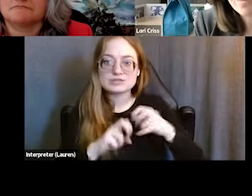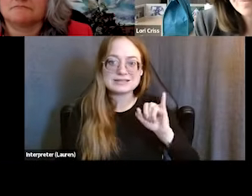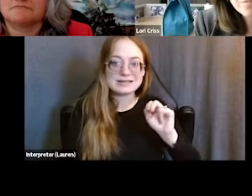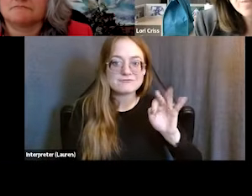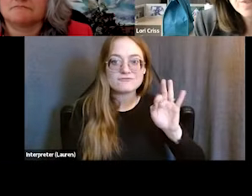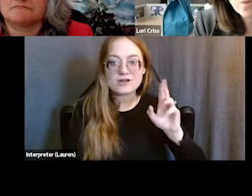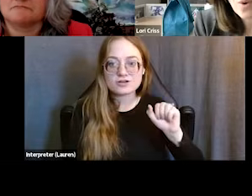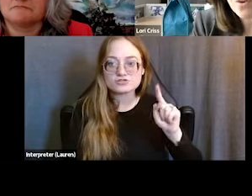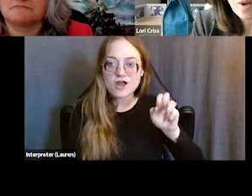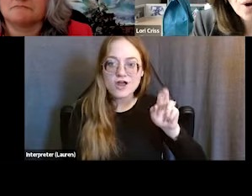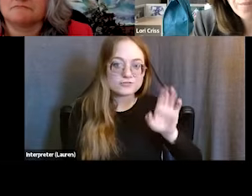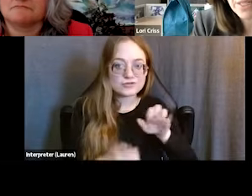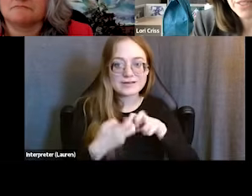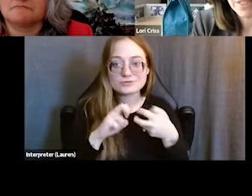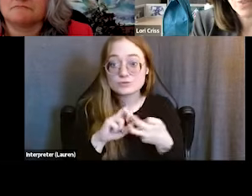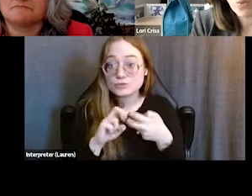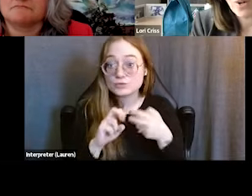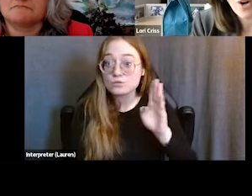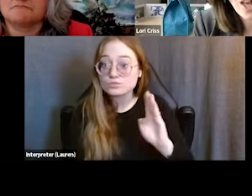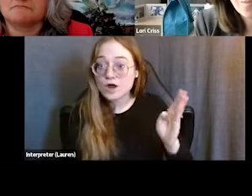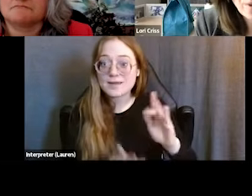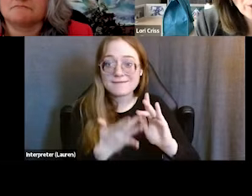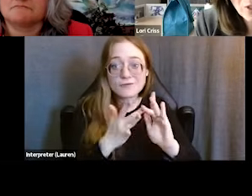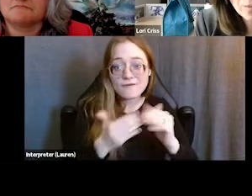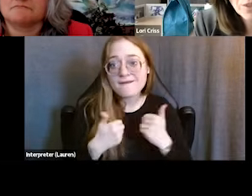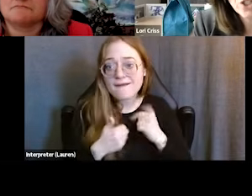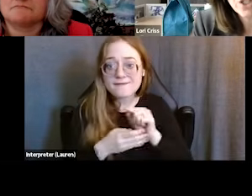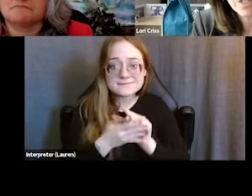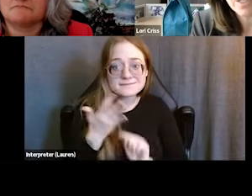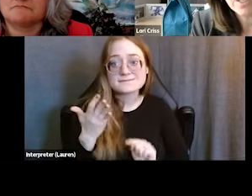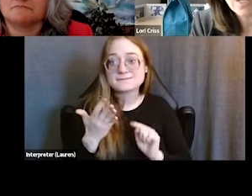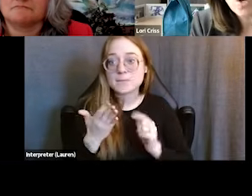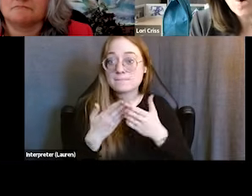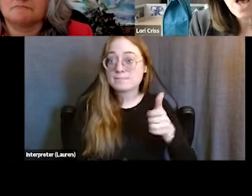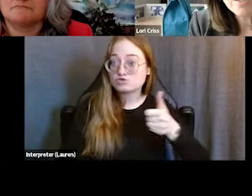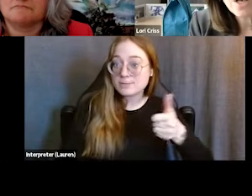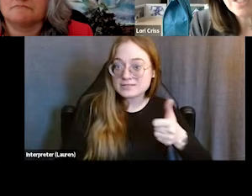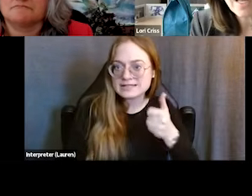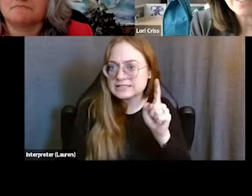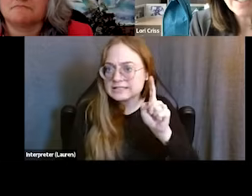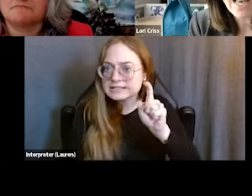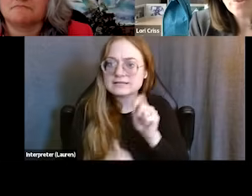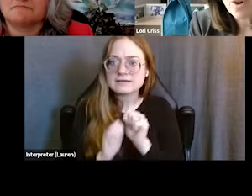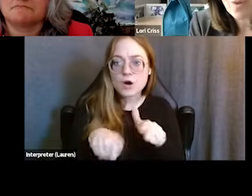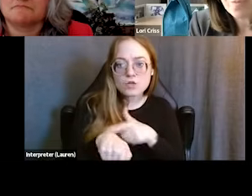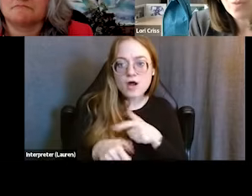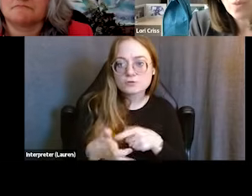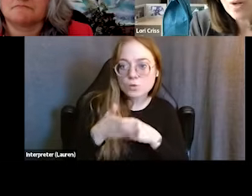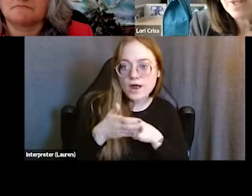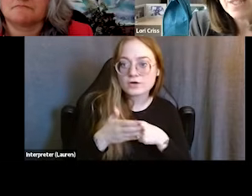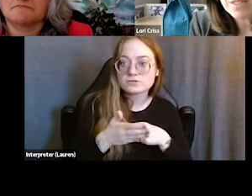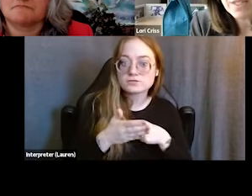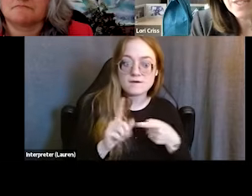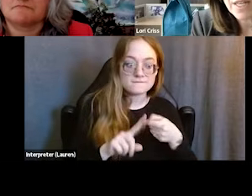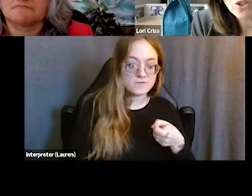of whether or not broadband exists, whether or not public transportation exists, how long it takes to get from